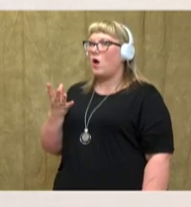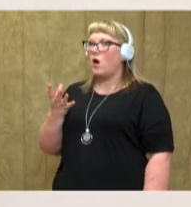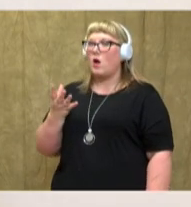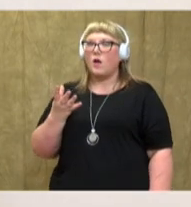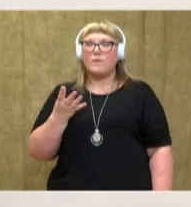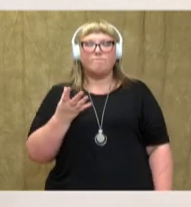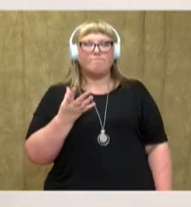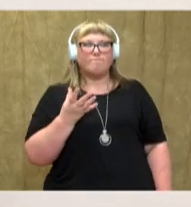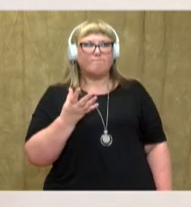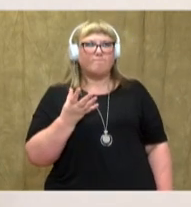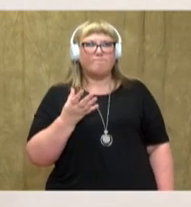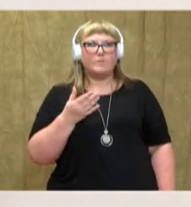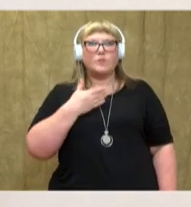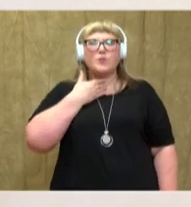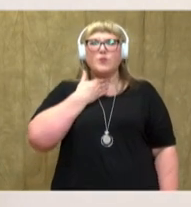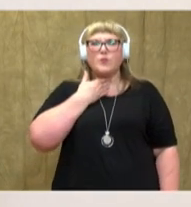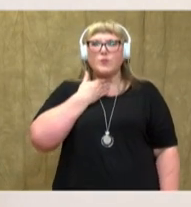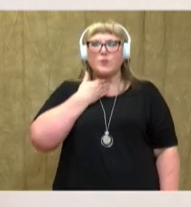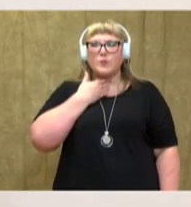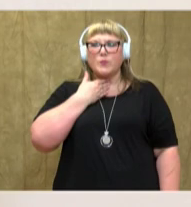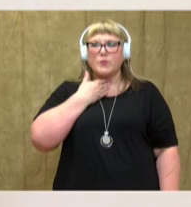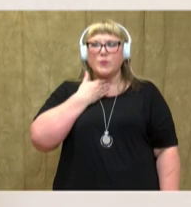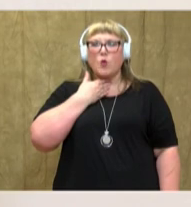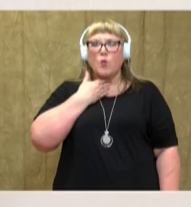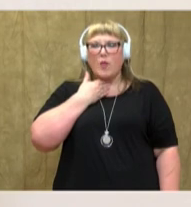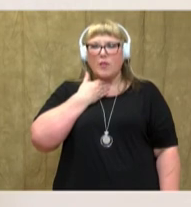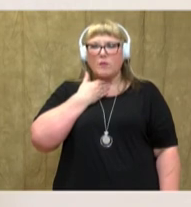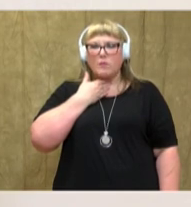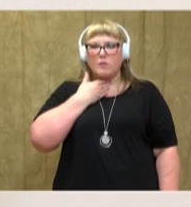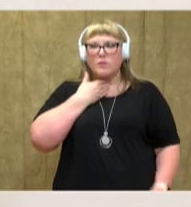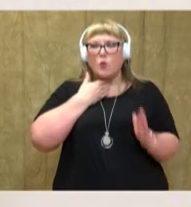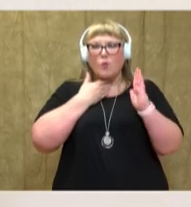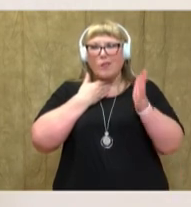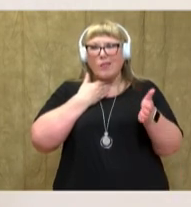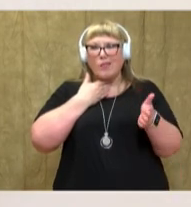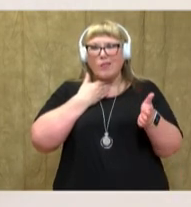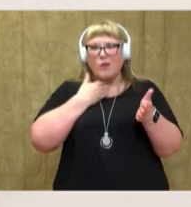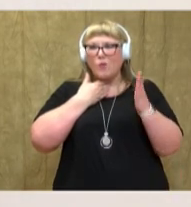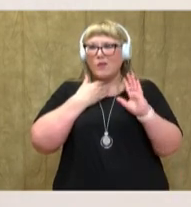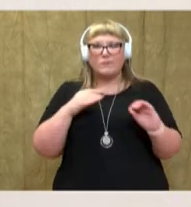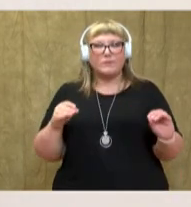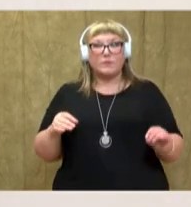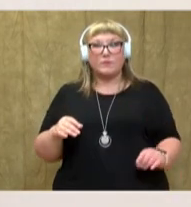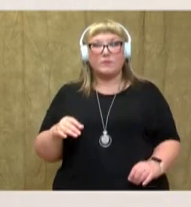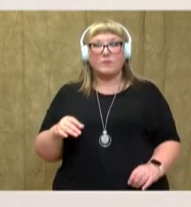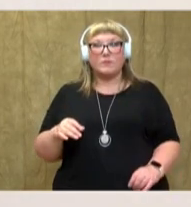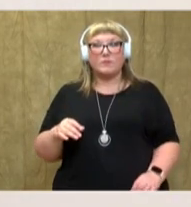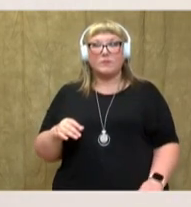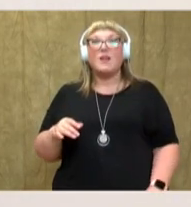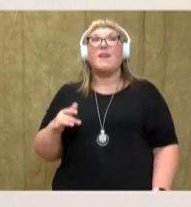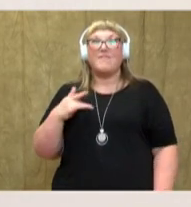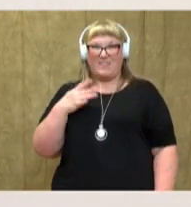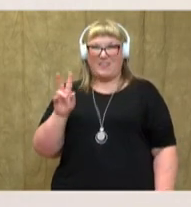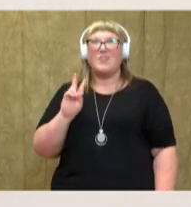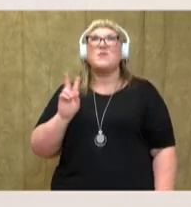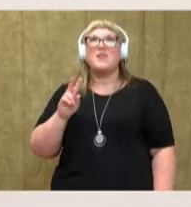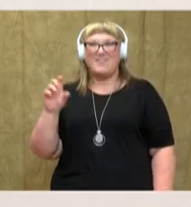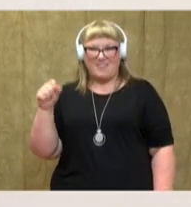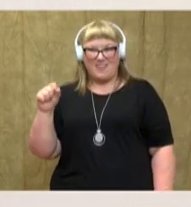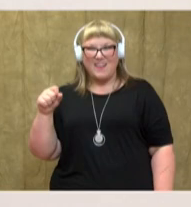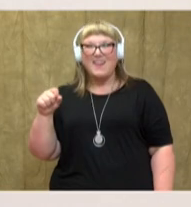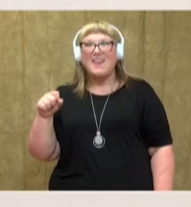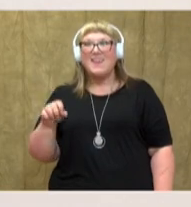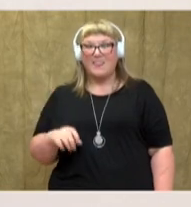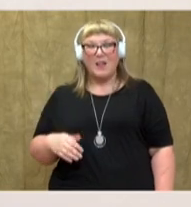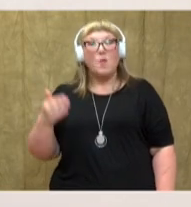Very light burst of air. Let's see if I feel a vibration. Will. Will. I do. That lets me know that it's the singular